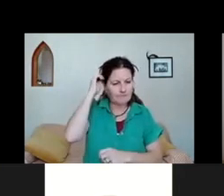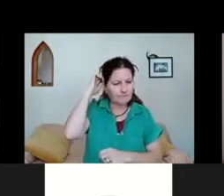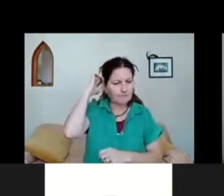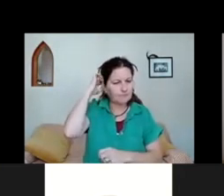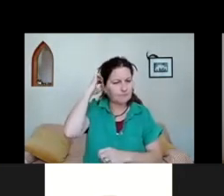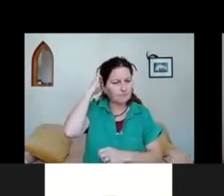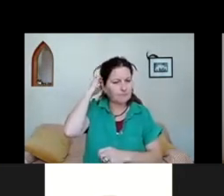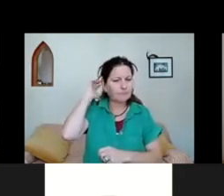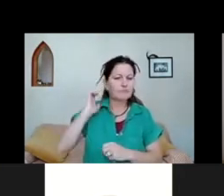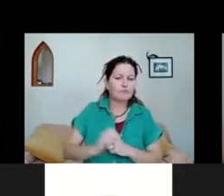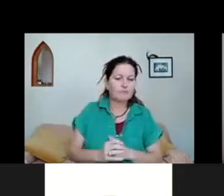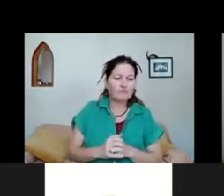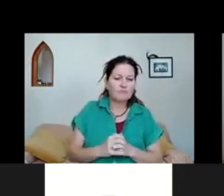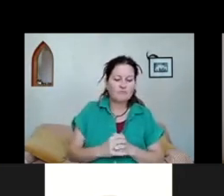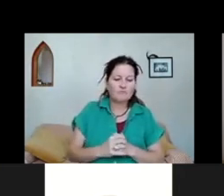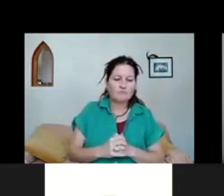Thanks to you, Shipra.